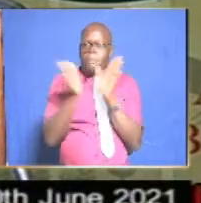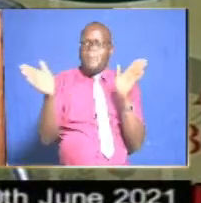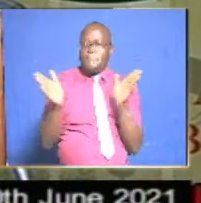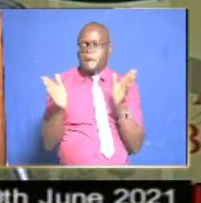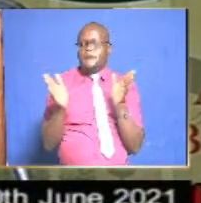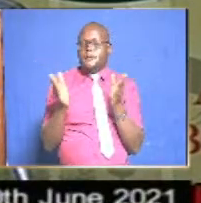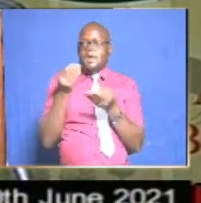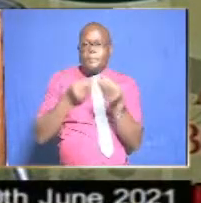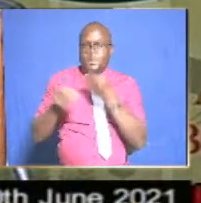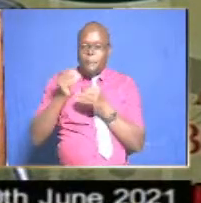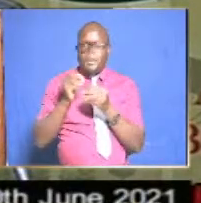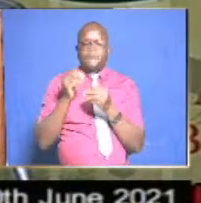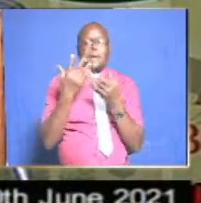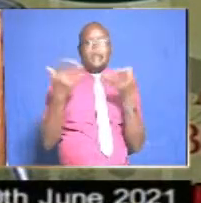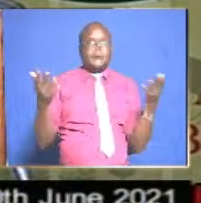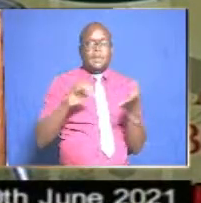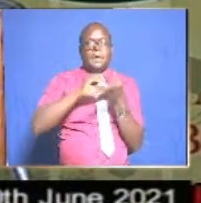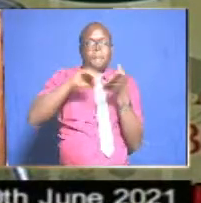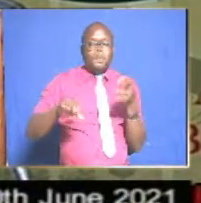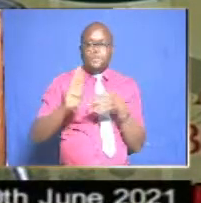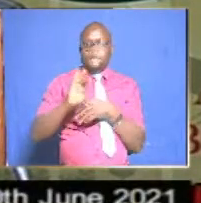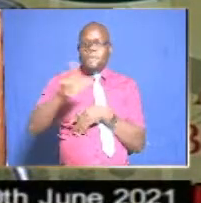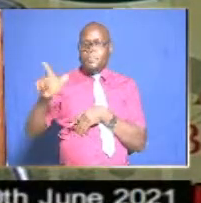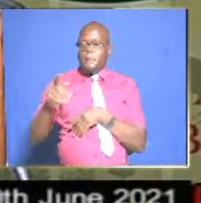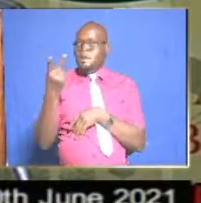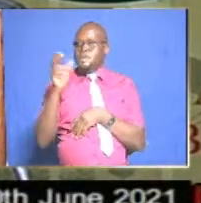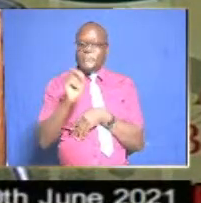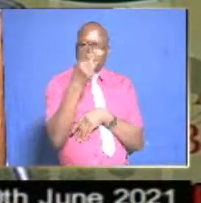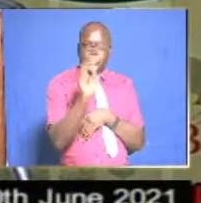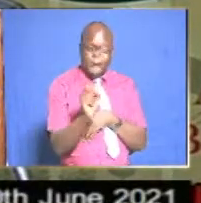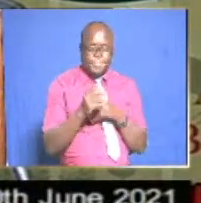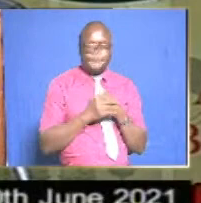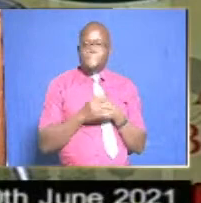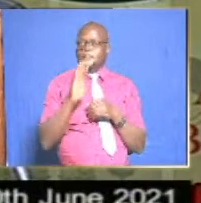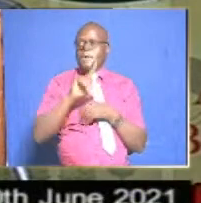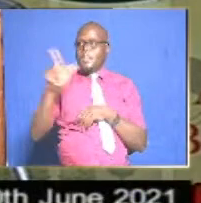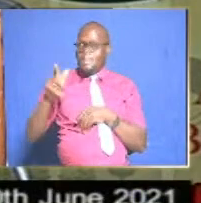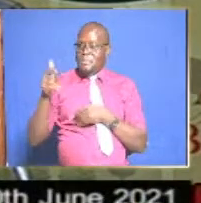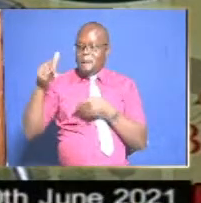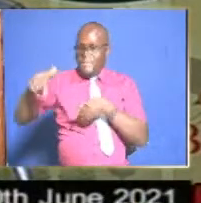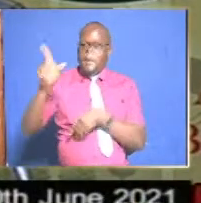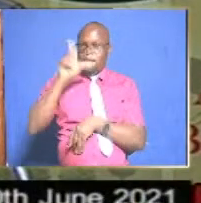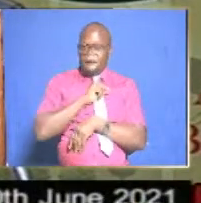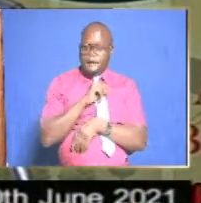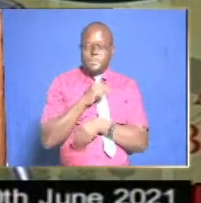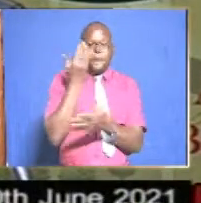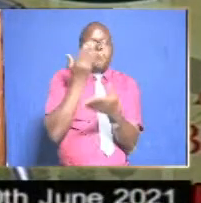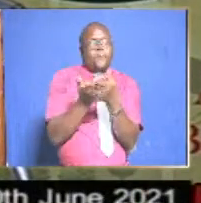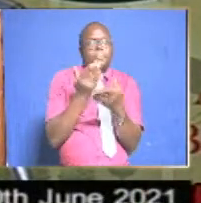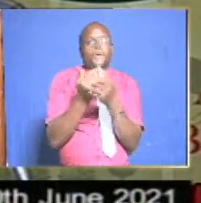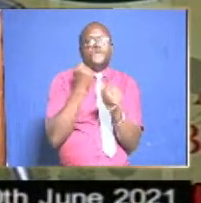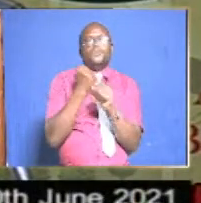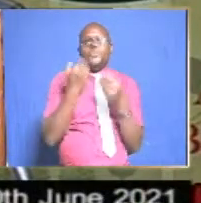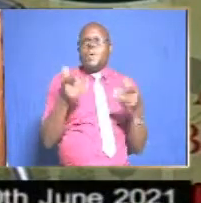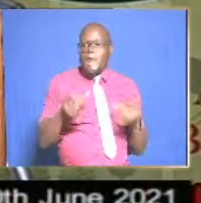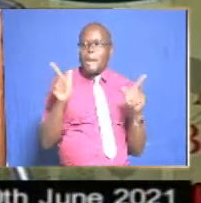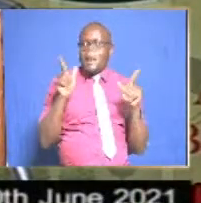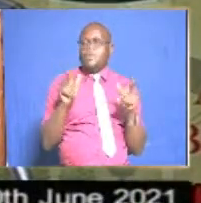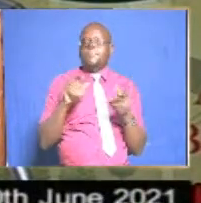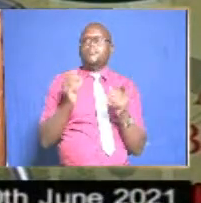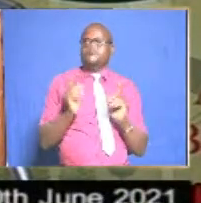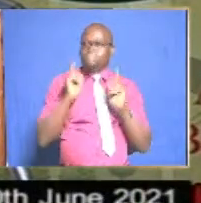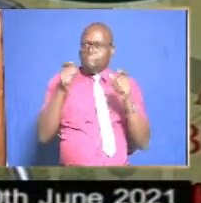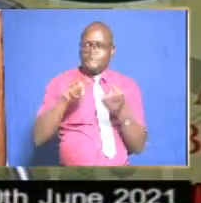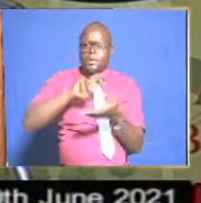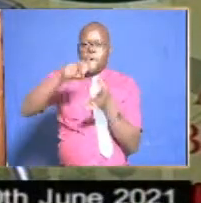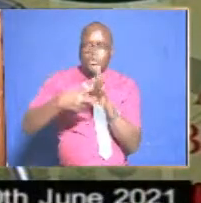Asset Disposal Bill 2020. The bill before this House proposes, among others, to allow award of contract